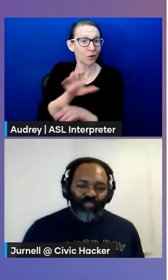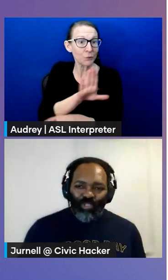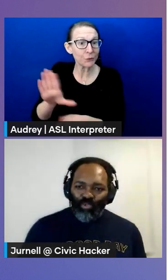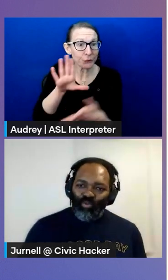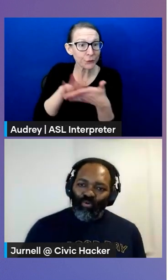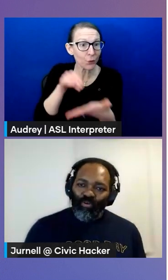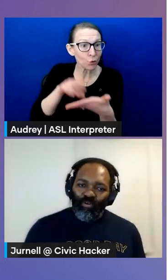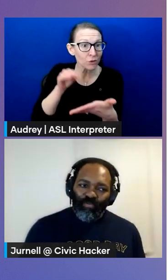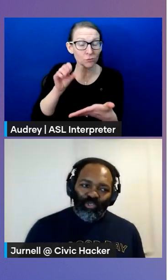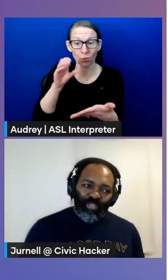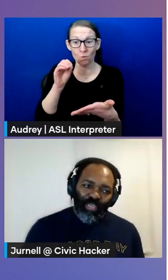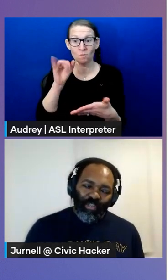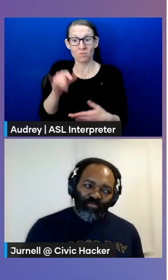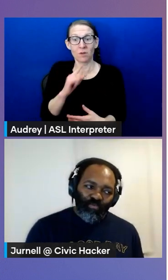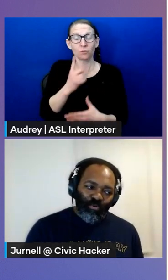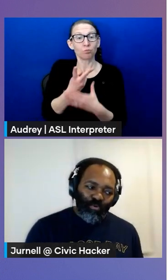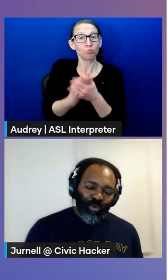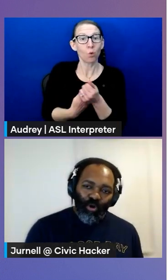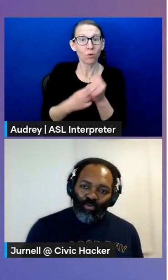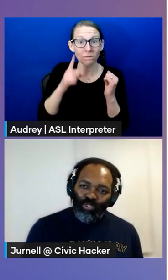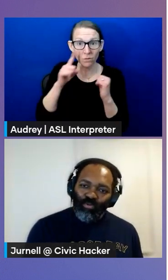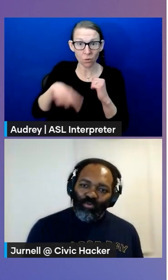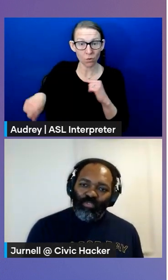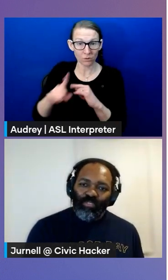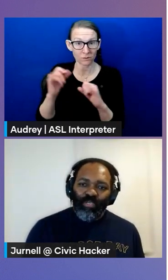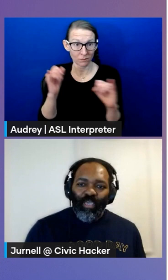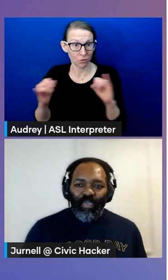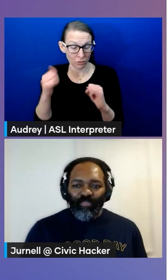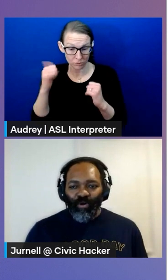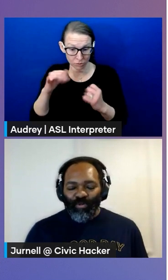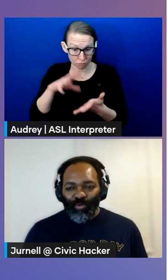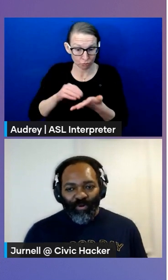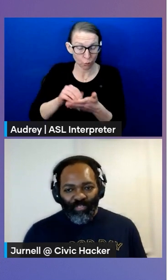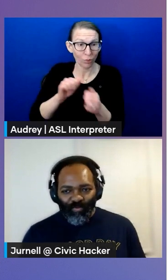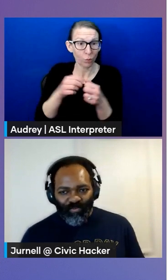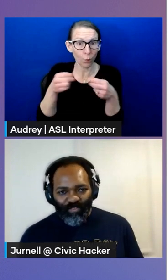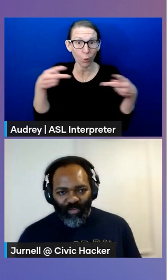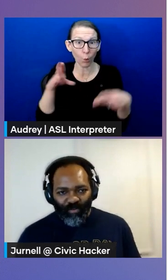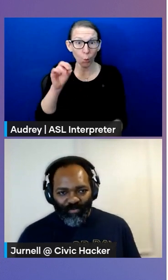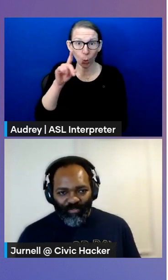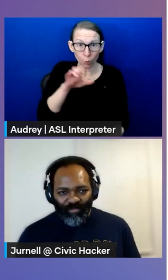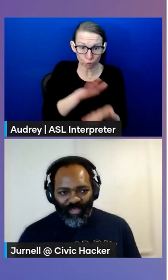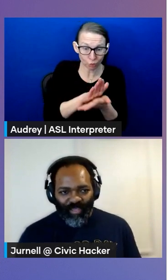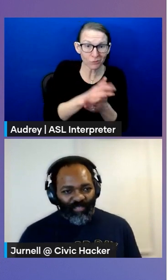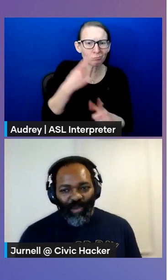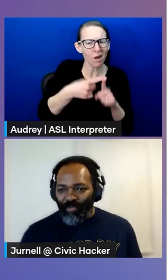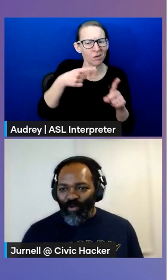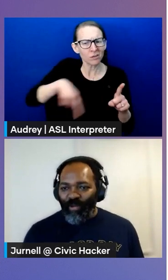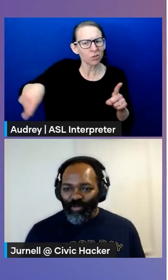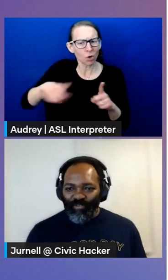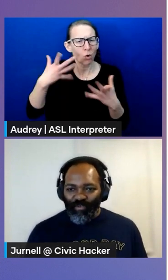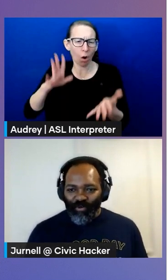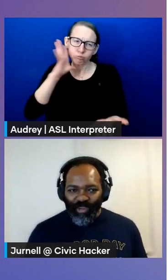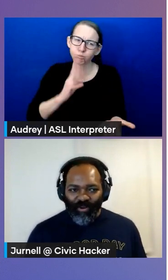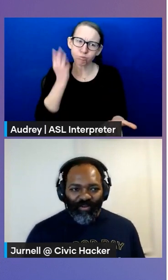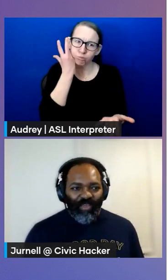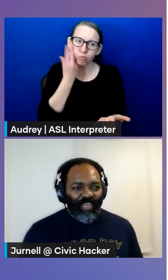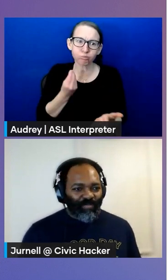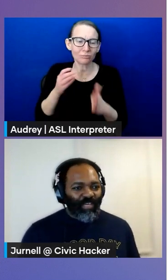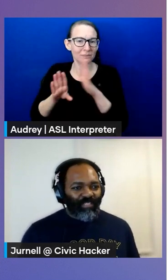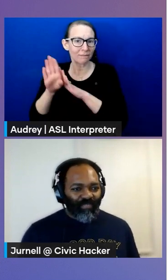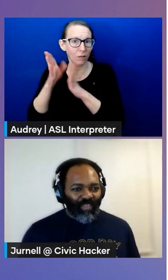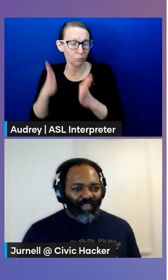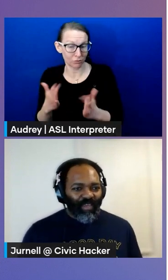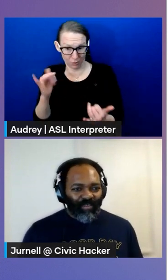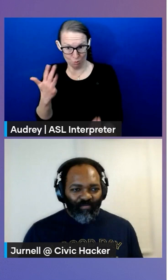the individuals who are matriculating through code schools and those who are experienced developers. And that's probably why most of you are here,